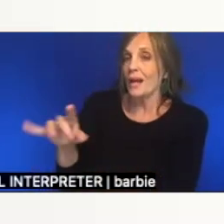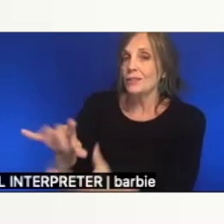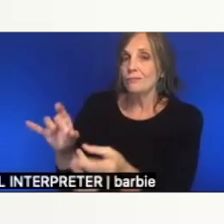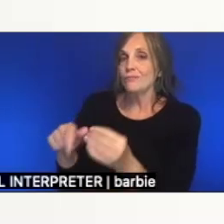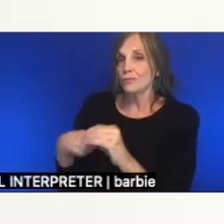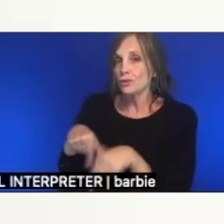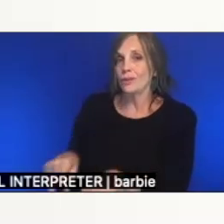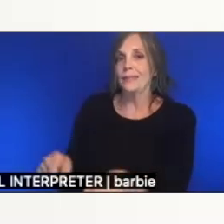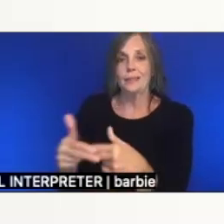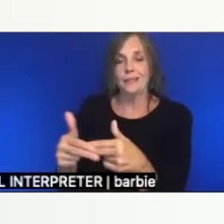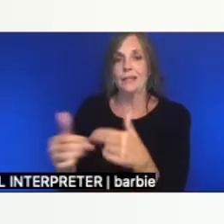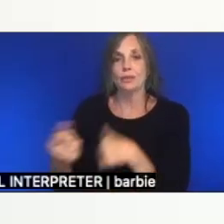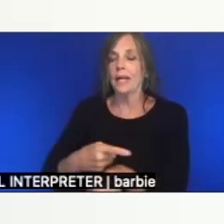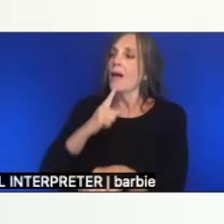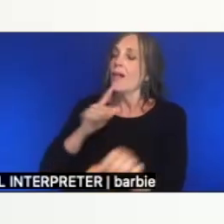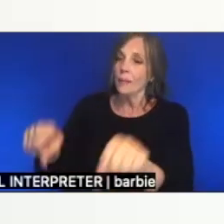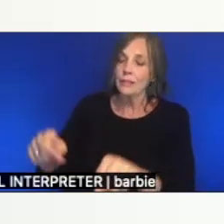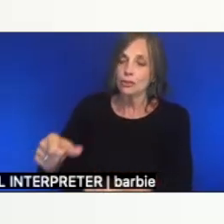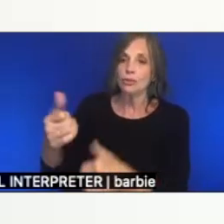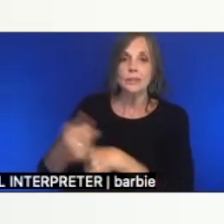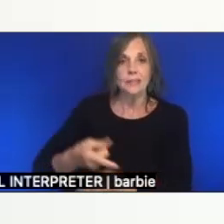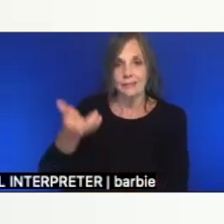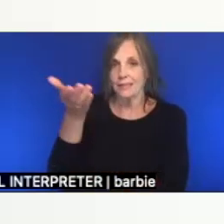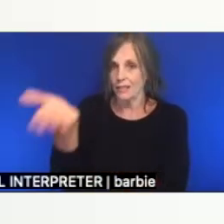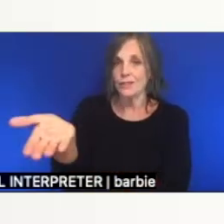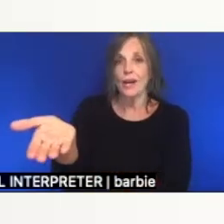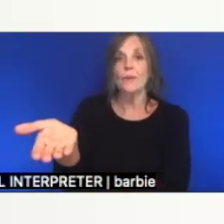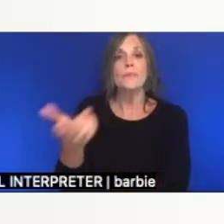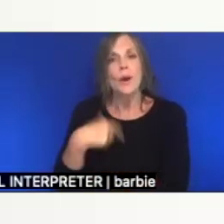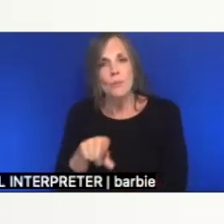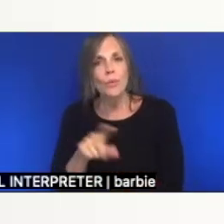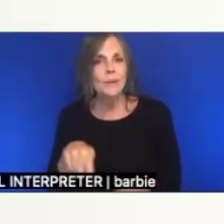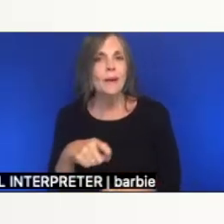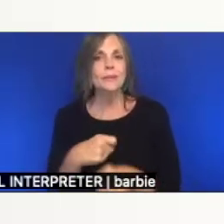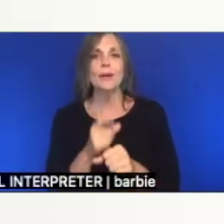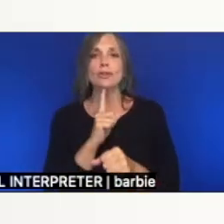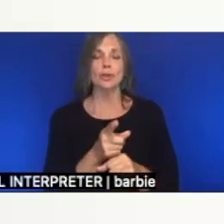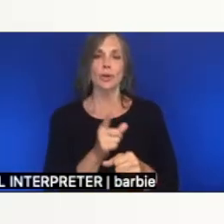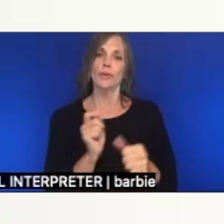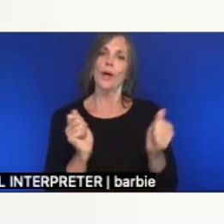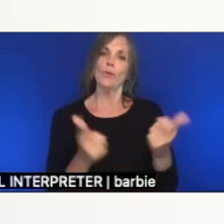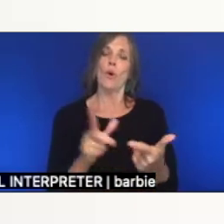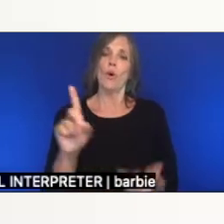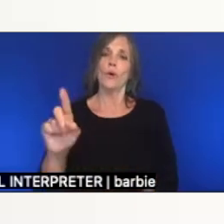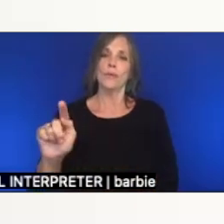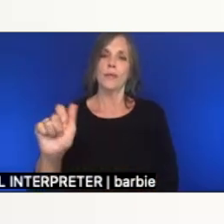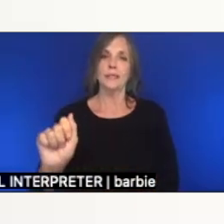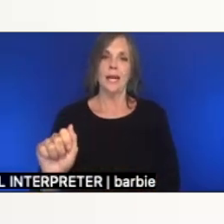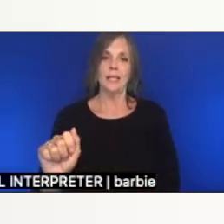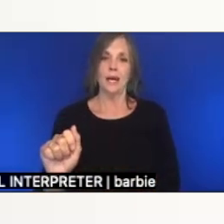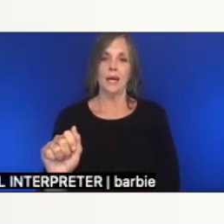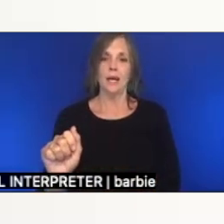today. So the potential is there, but we need to make sure that all the data with